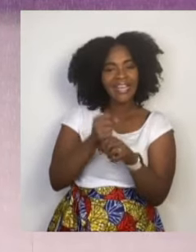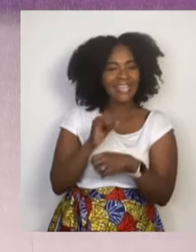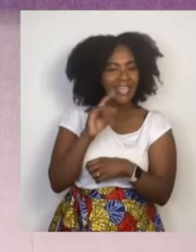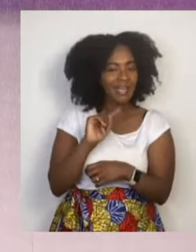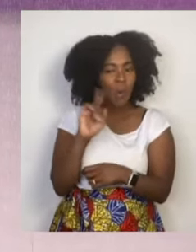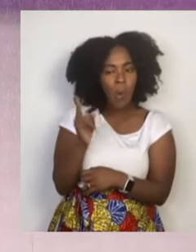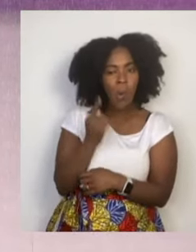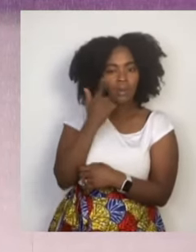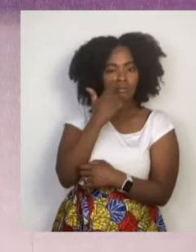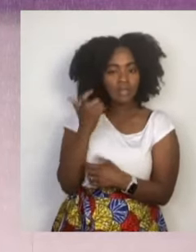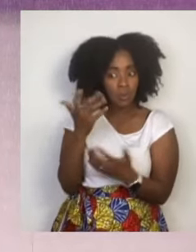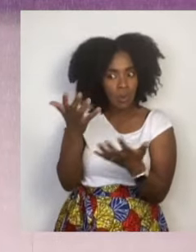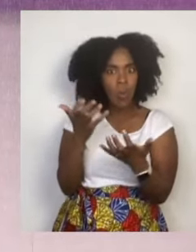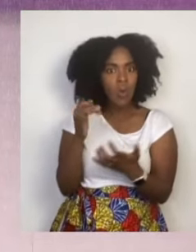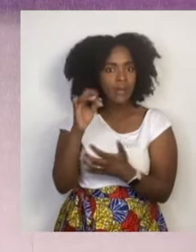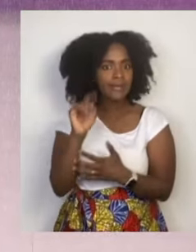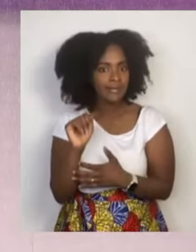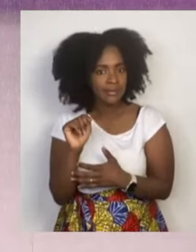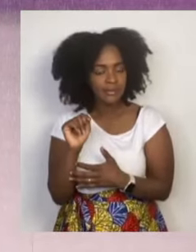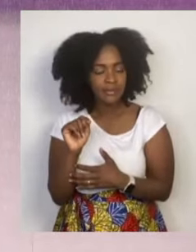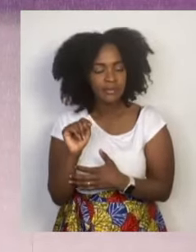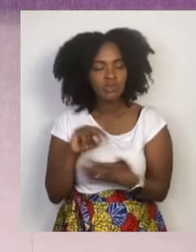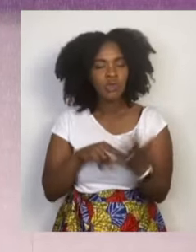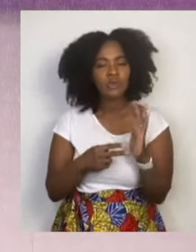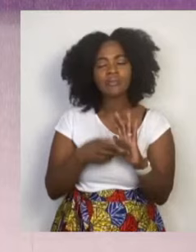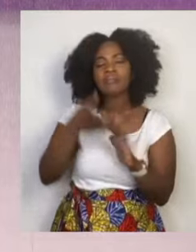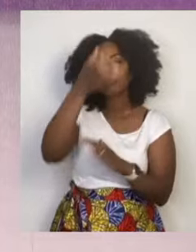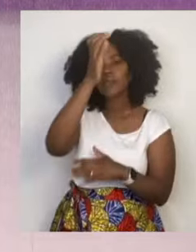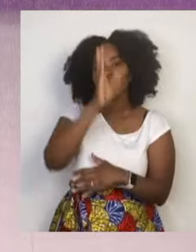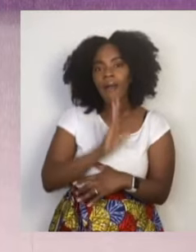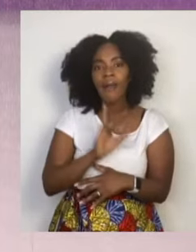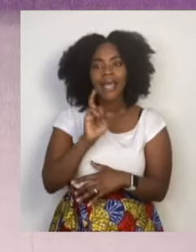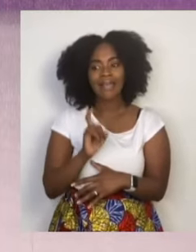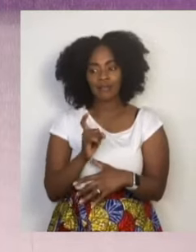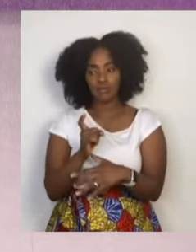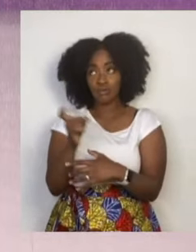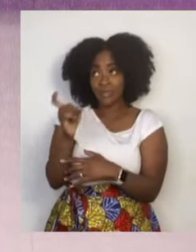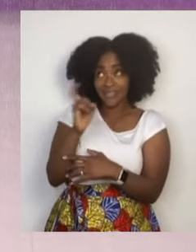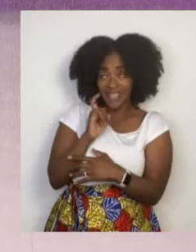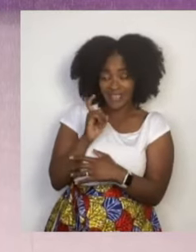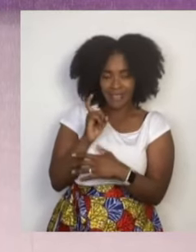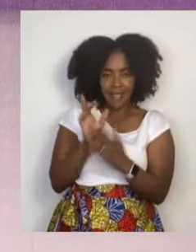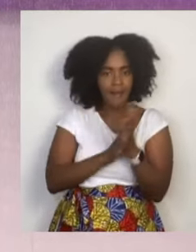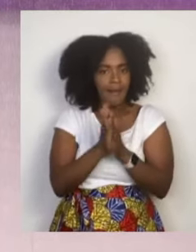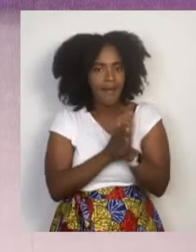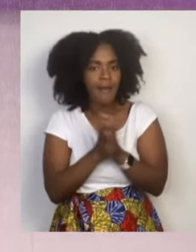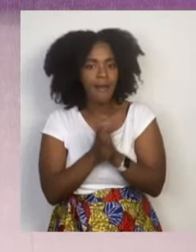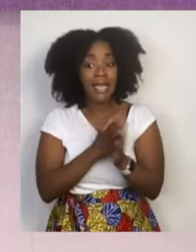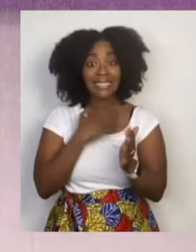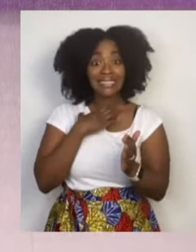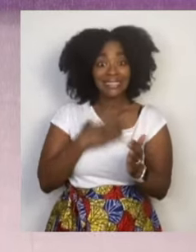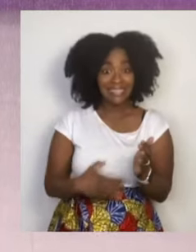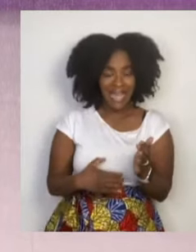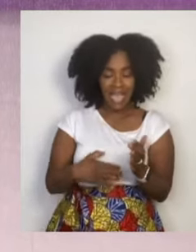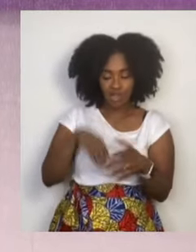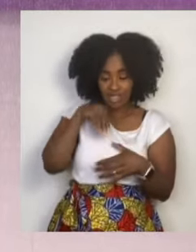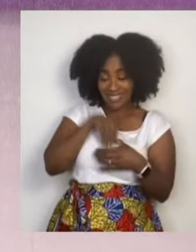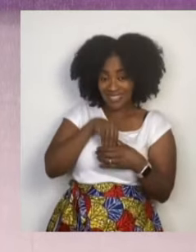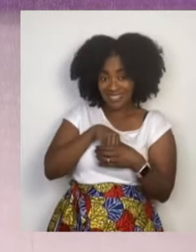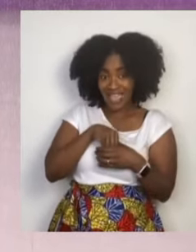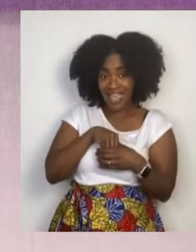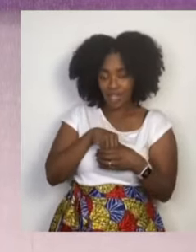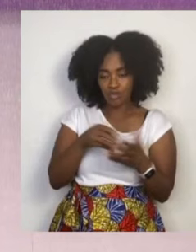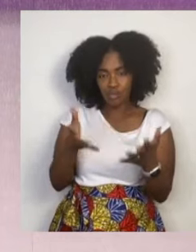So I've got to cultivate a desire in you to want it for yourself.